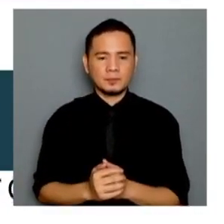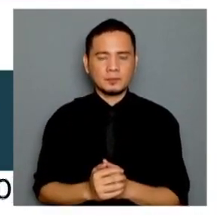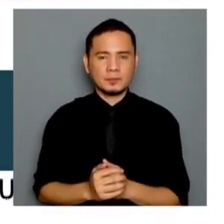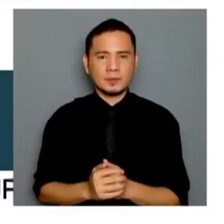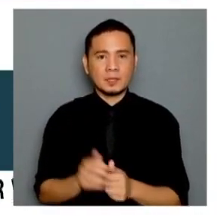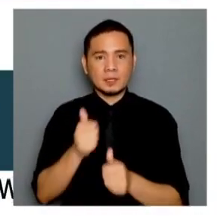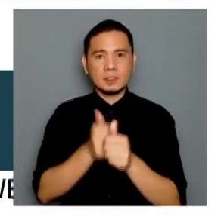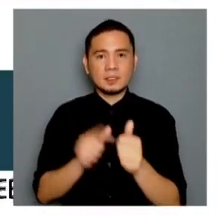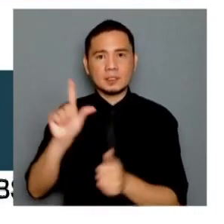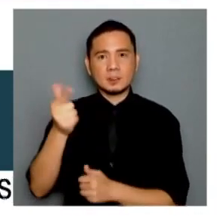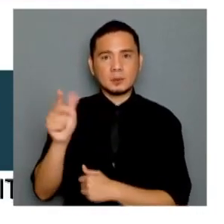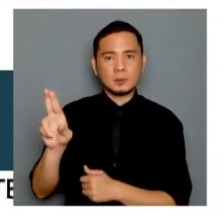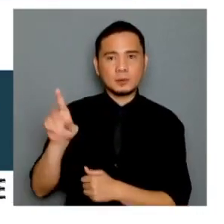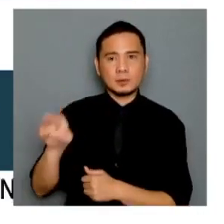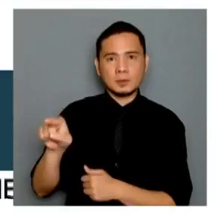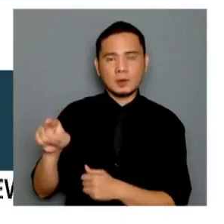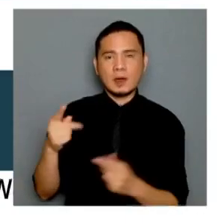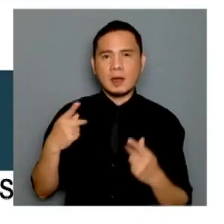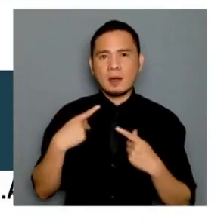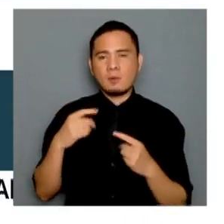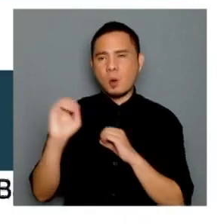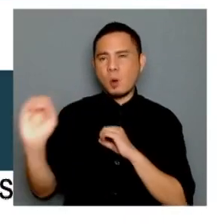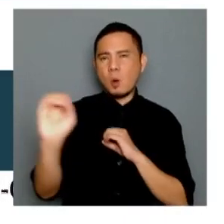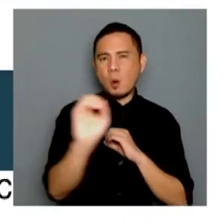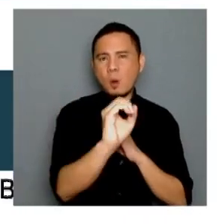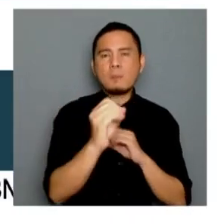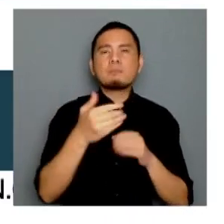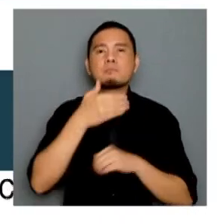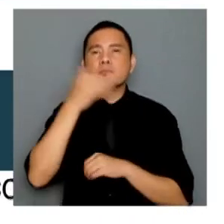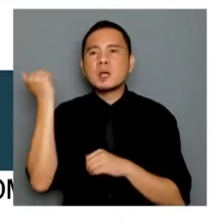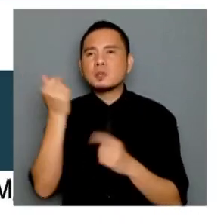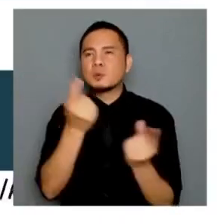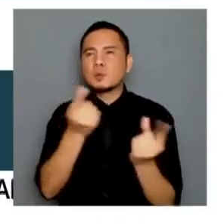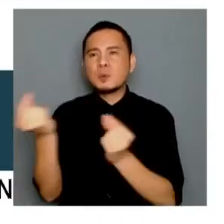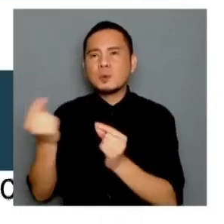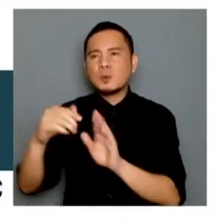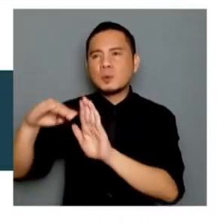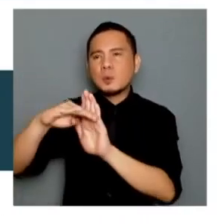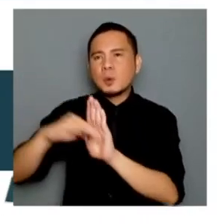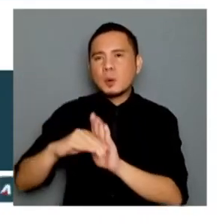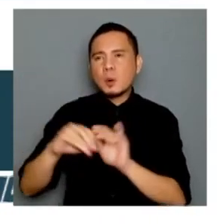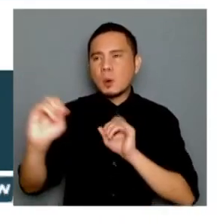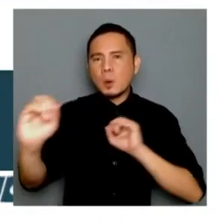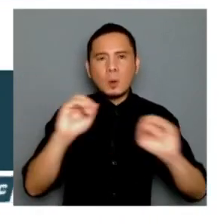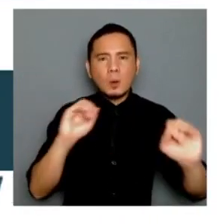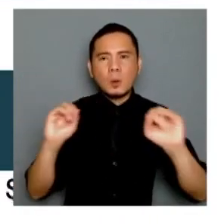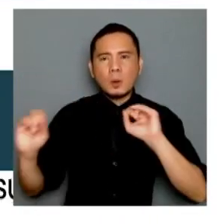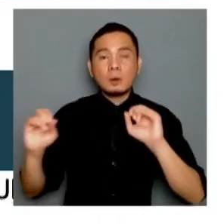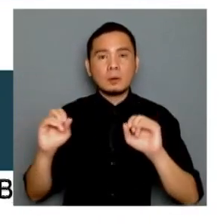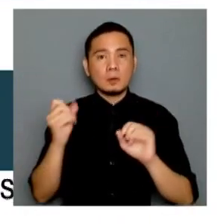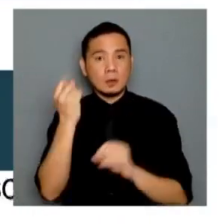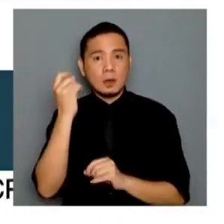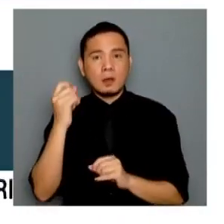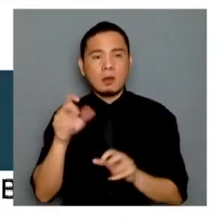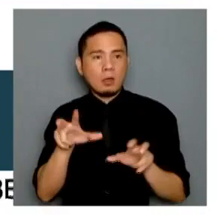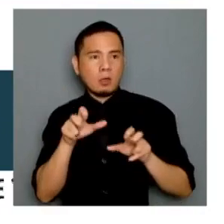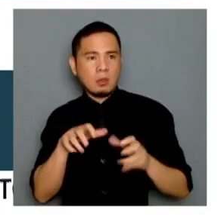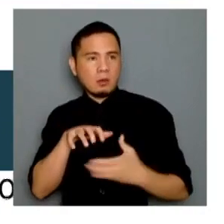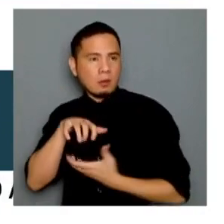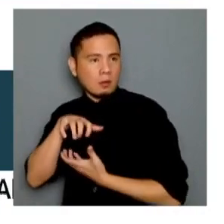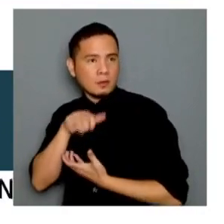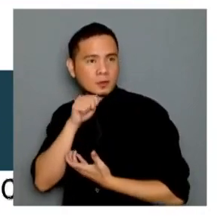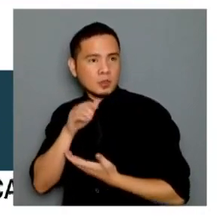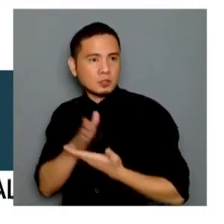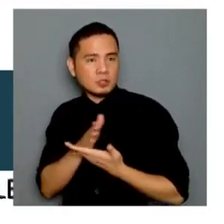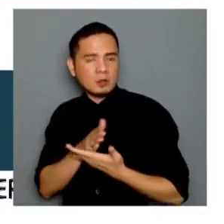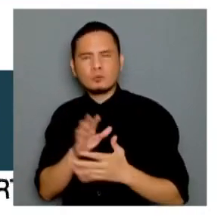LGU had its own best practices. Mm-hmm. But we were never selfish in terms of not sharing, meaning we can